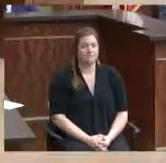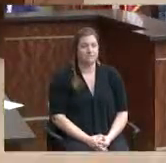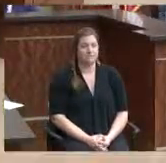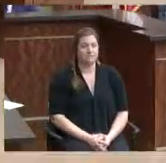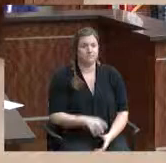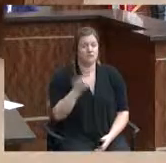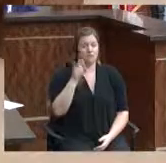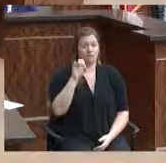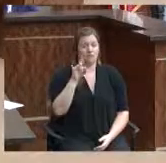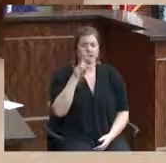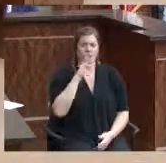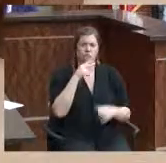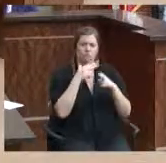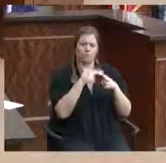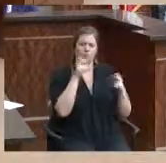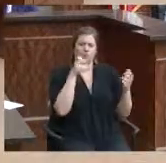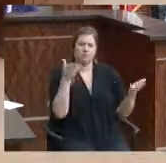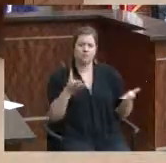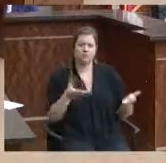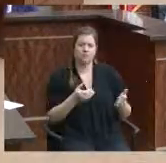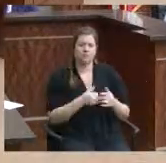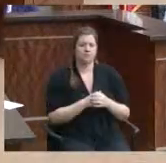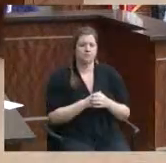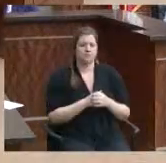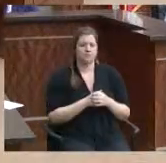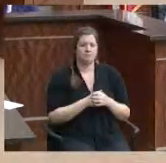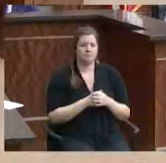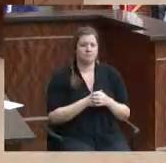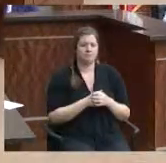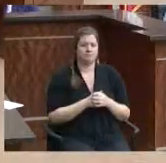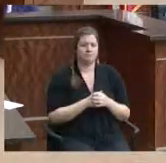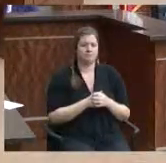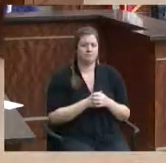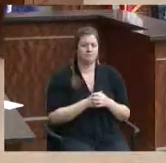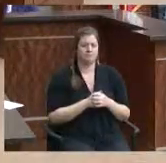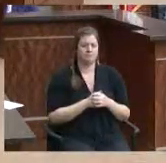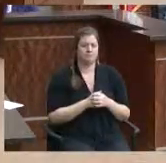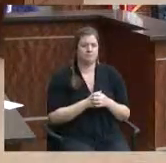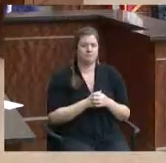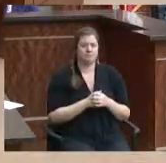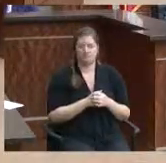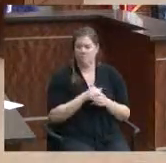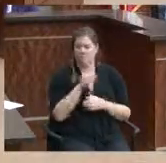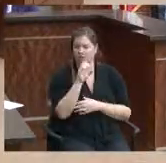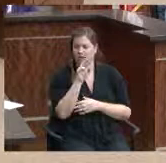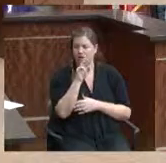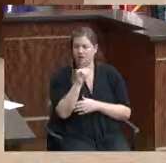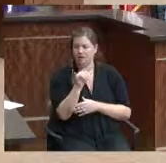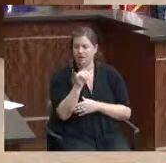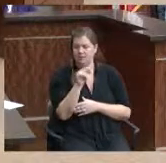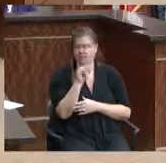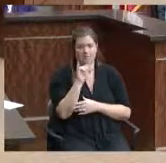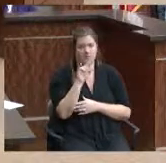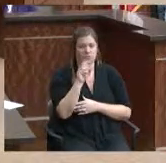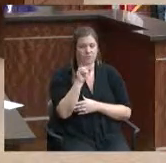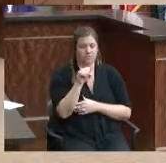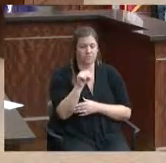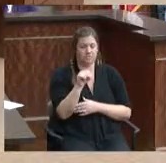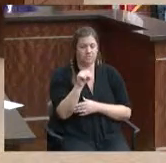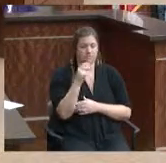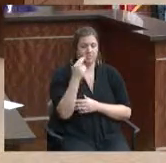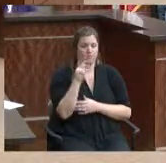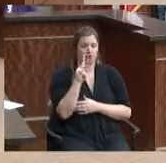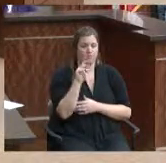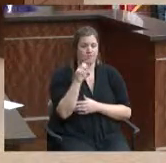stands, one nation, under God, indivisible, with liberty and justice for all. Ms. Rao, would you please call the roll? Ms. Carreri? Here. Ms. Nicholas?